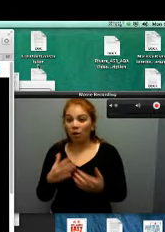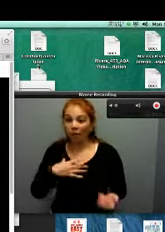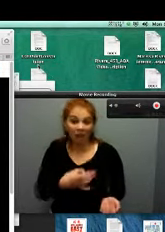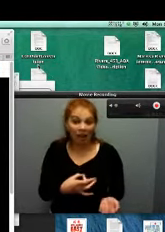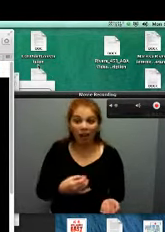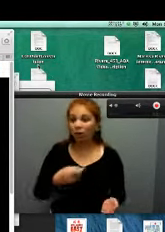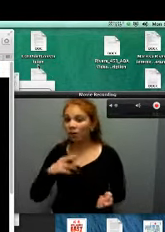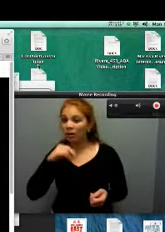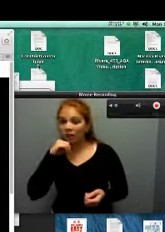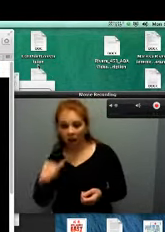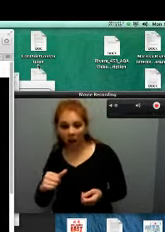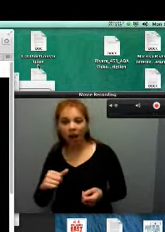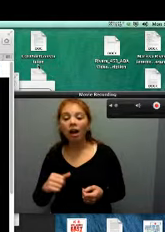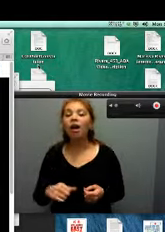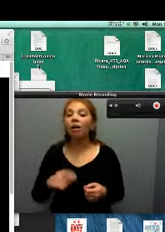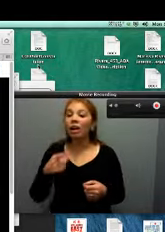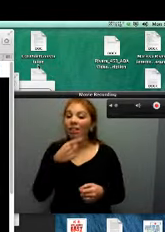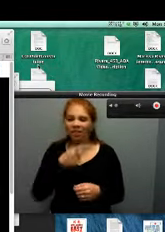These are a few